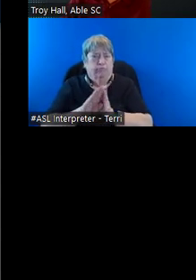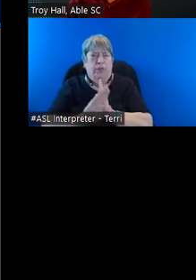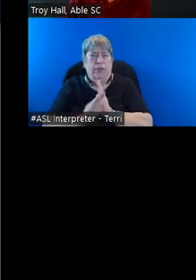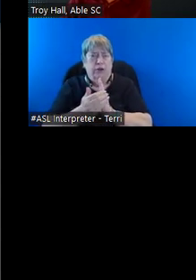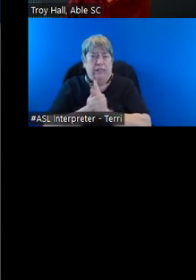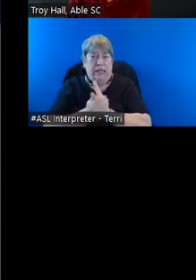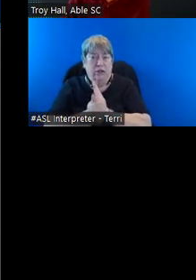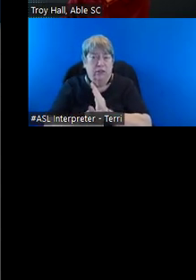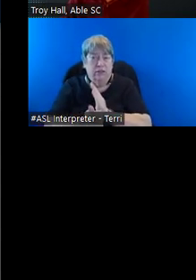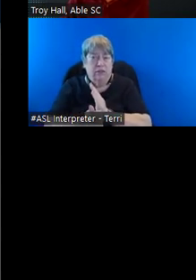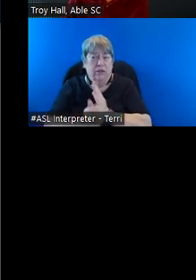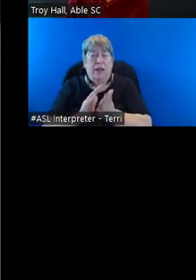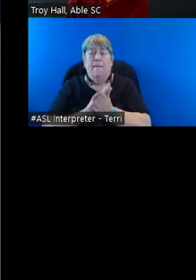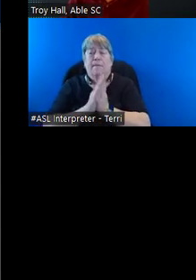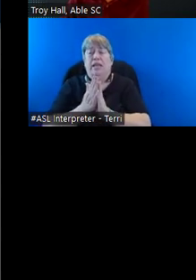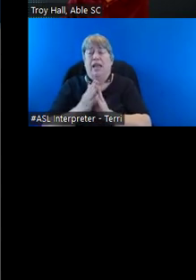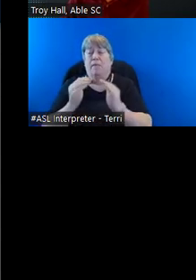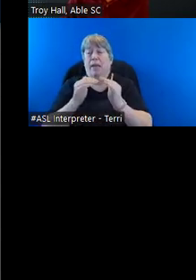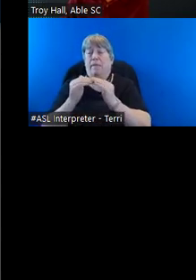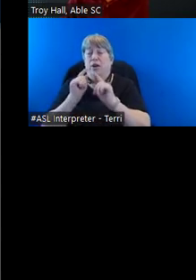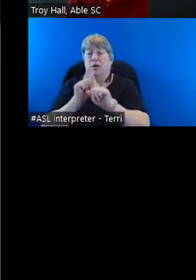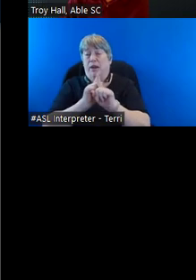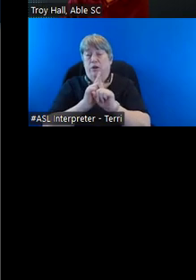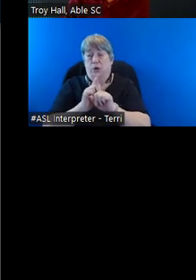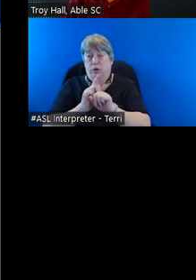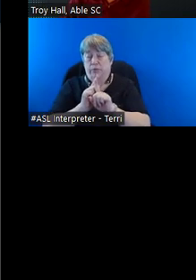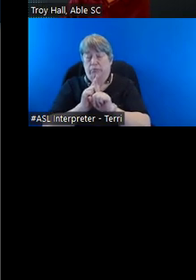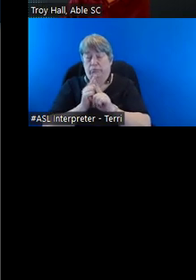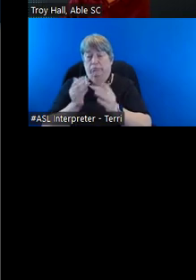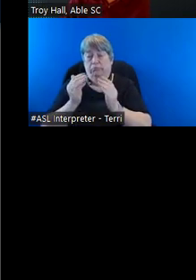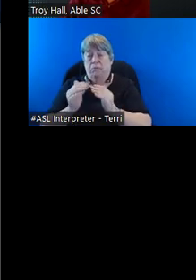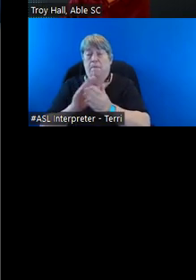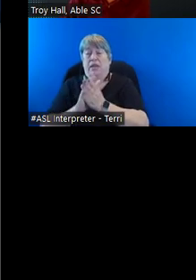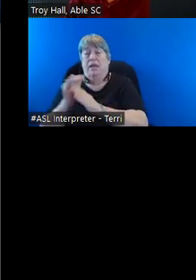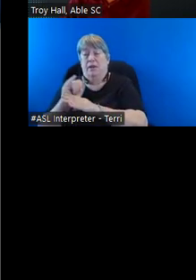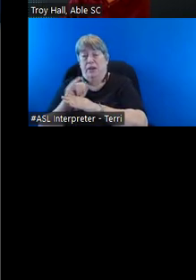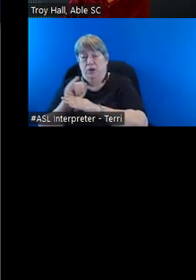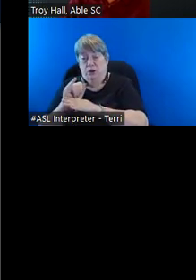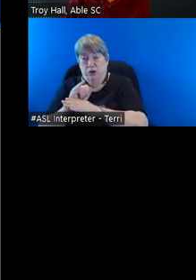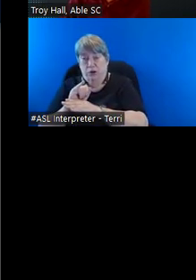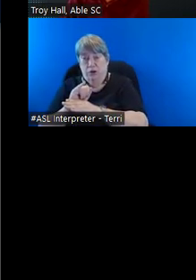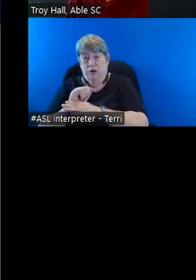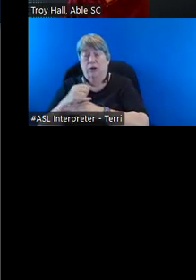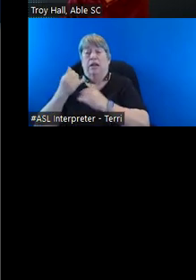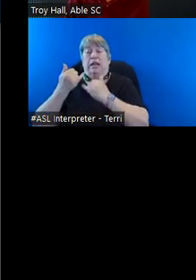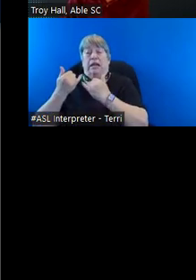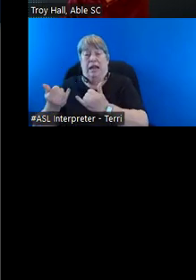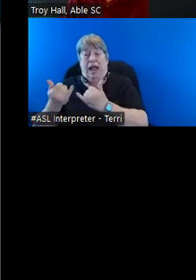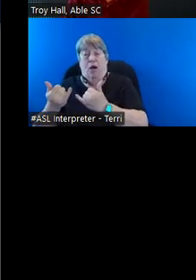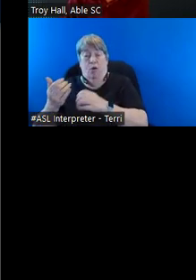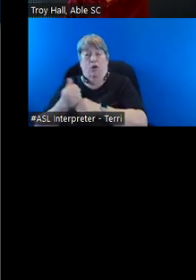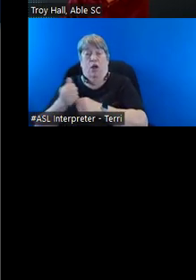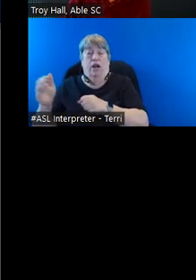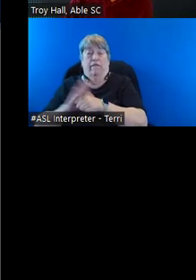mentor, interned with us, and then got a full-time job and now speaks on the national level about